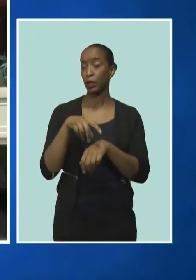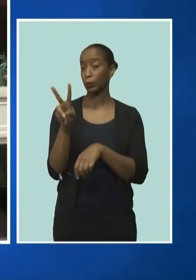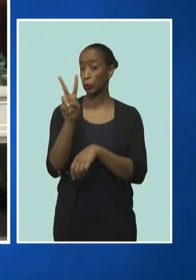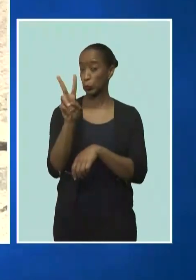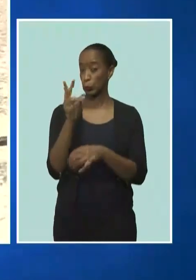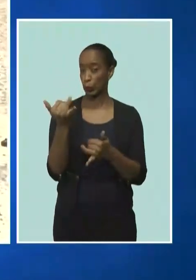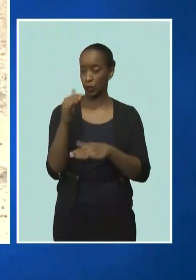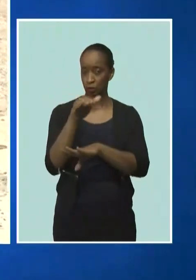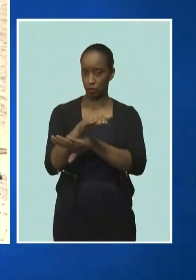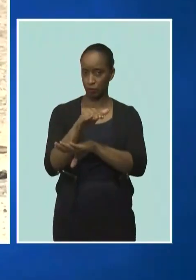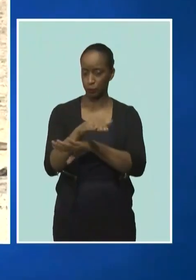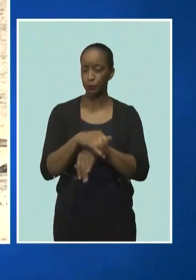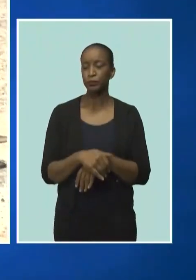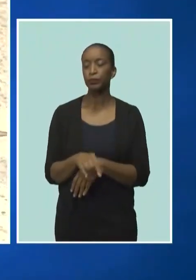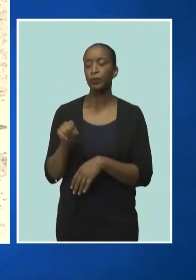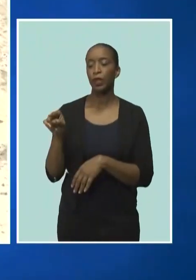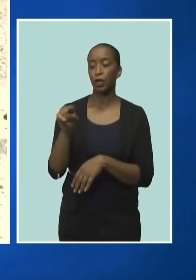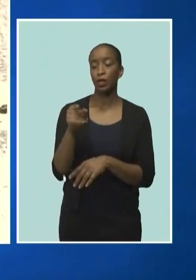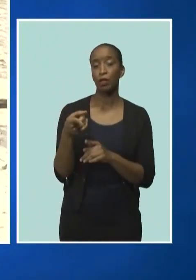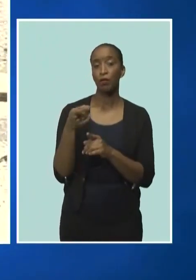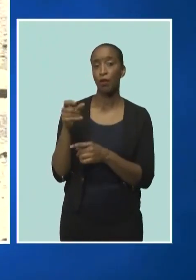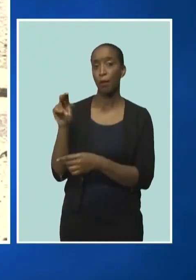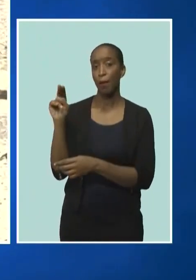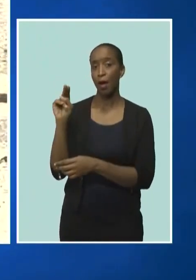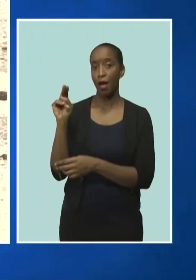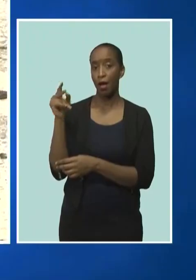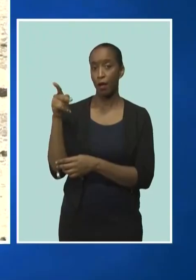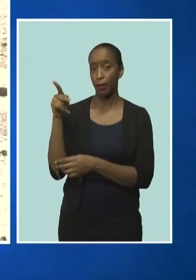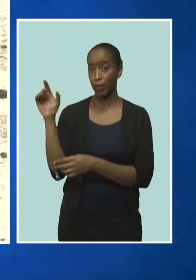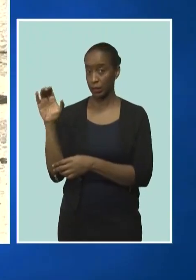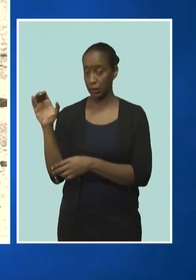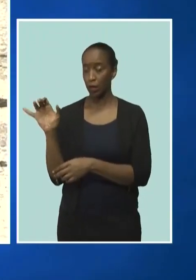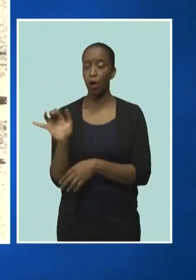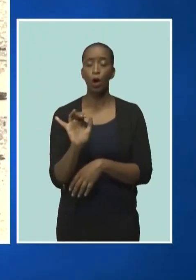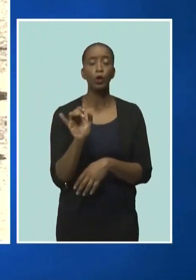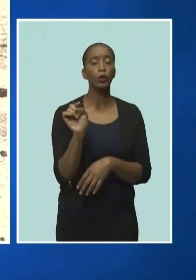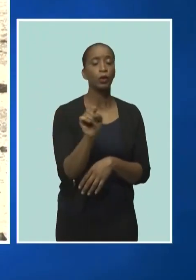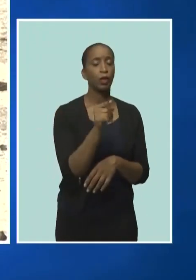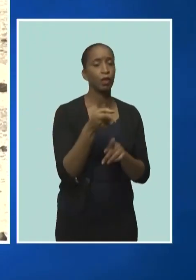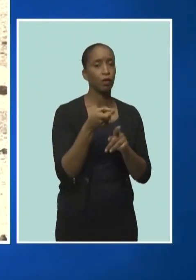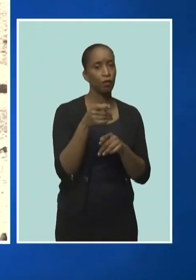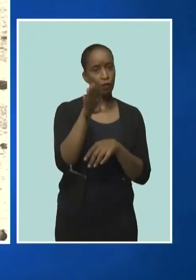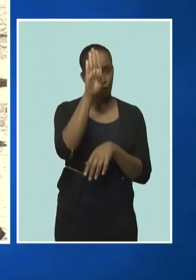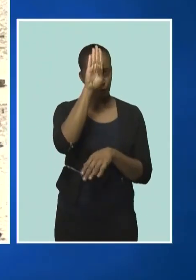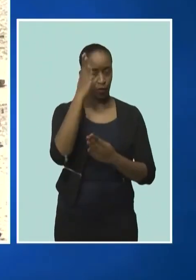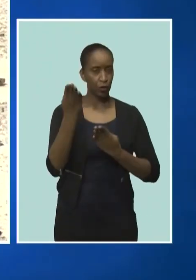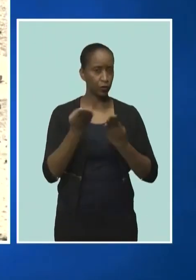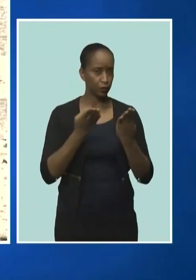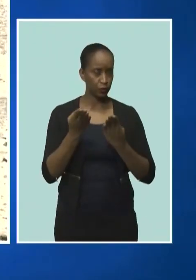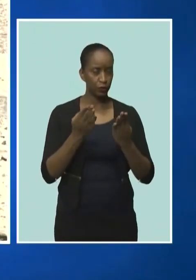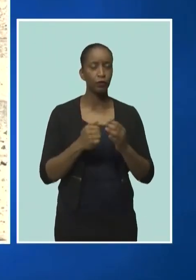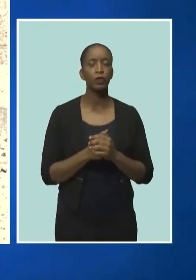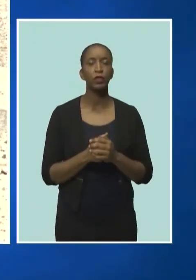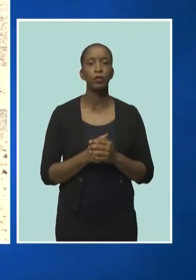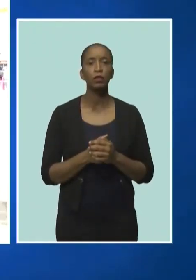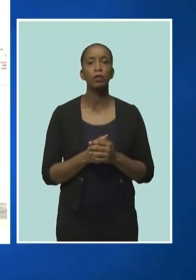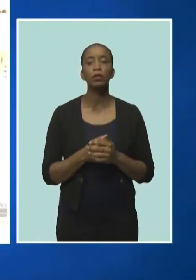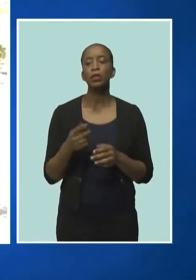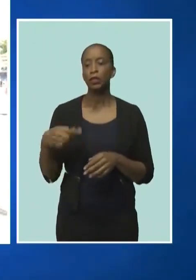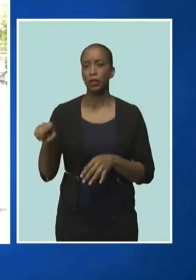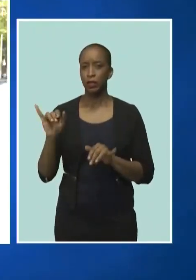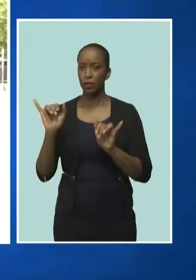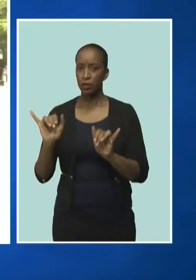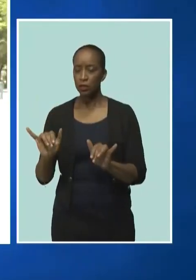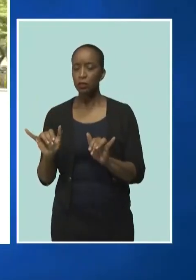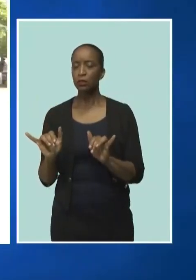officials from the National Petroleum Corporation and the Barbados Fire Service, including Chief Fire Officer Errol Maynard, remained on location